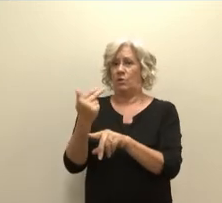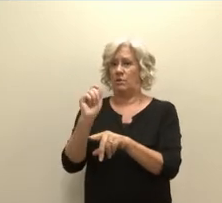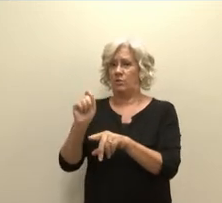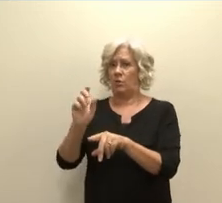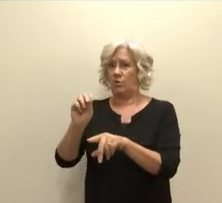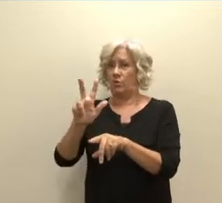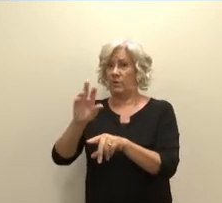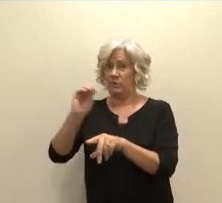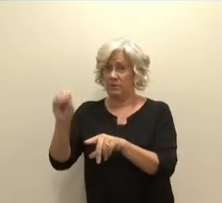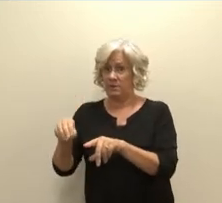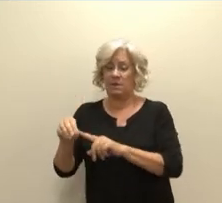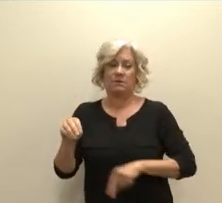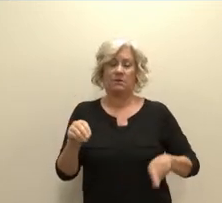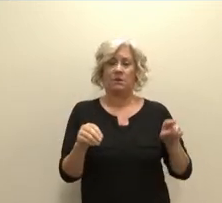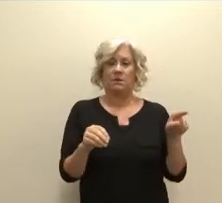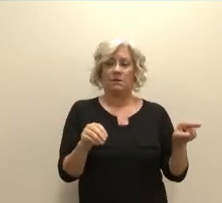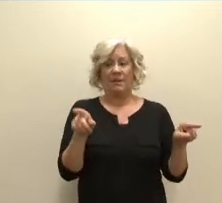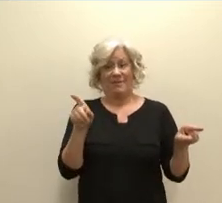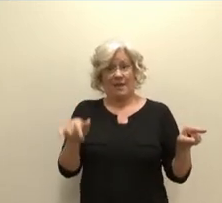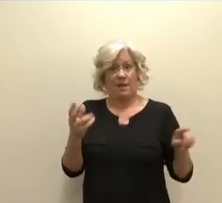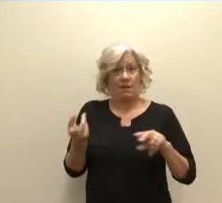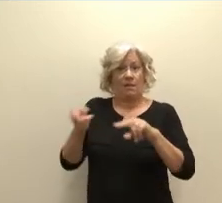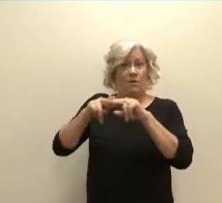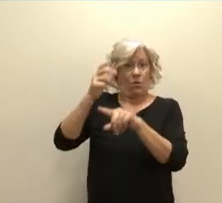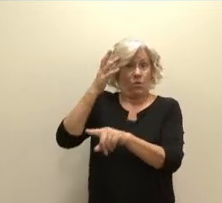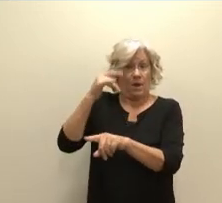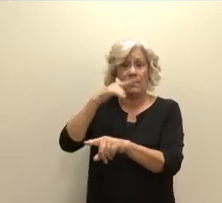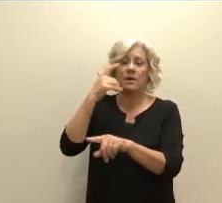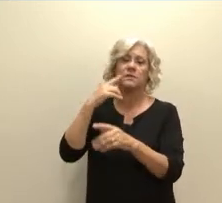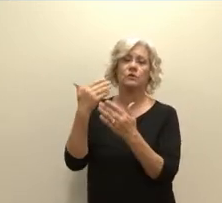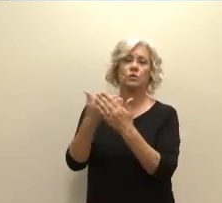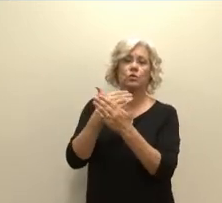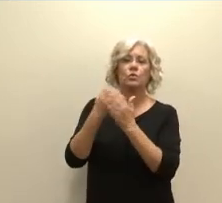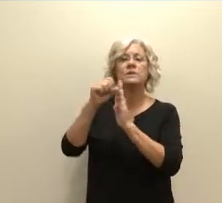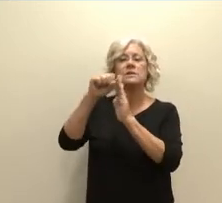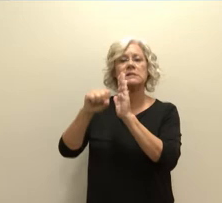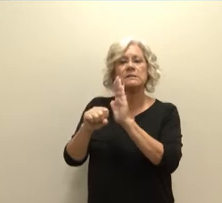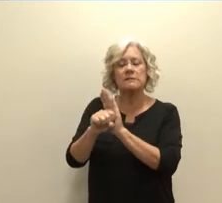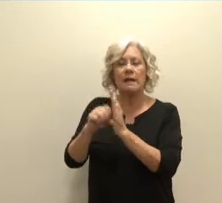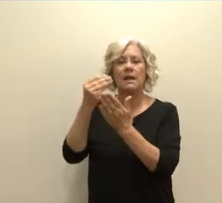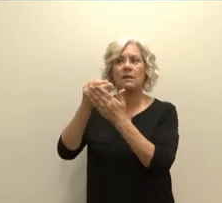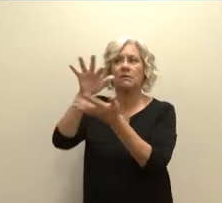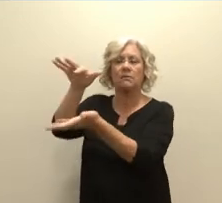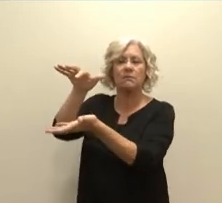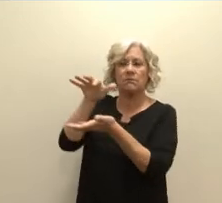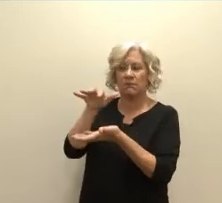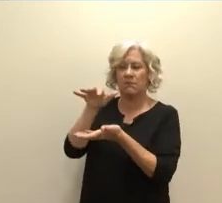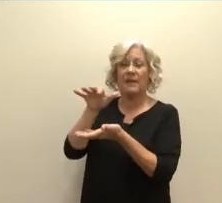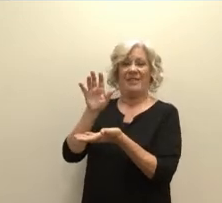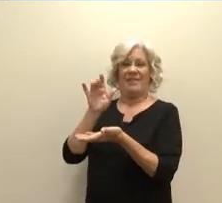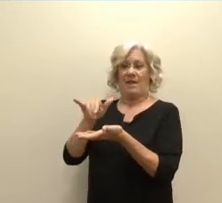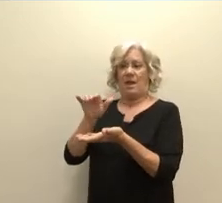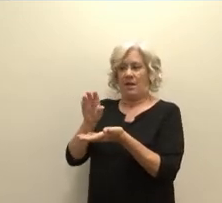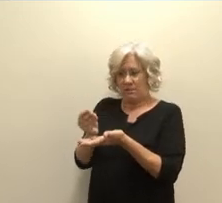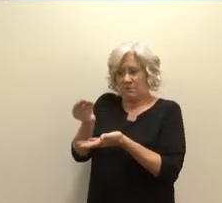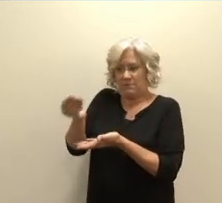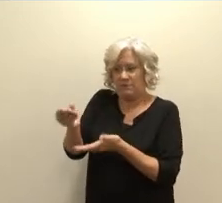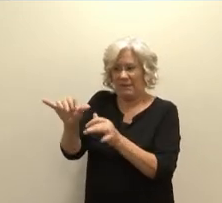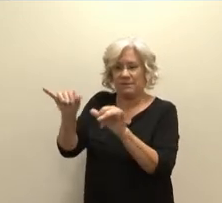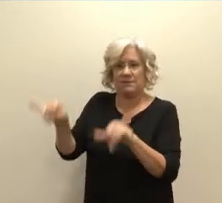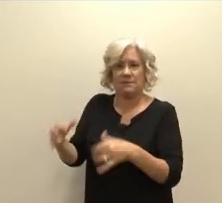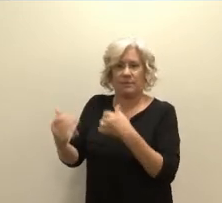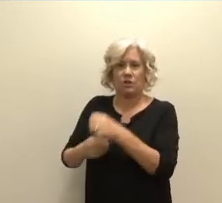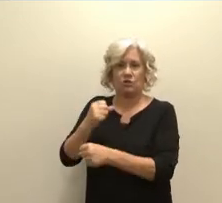13.03%. A lot of that is because of the new state revenue that has been pushed into the system this